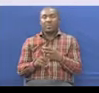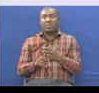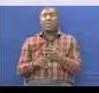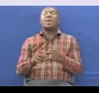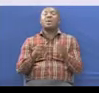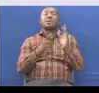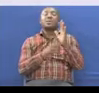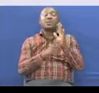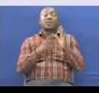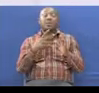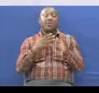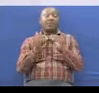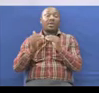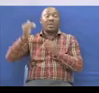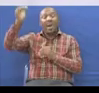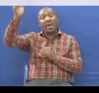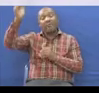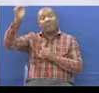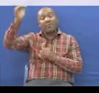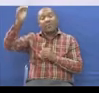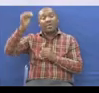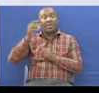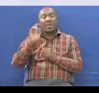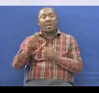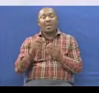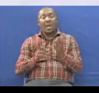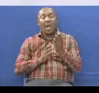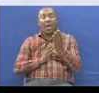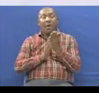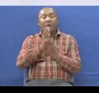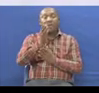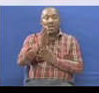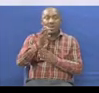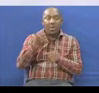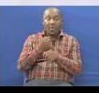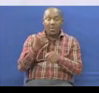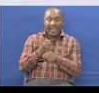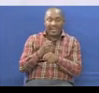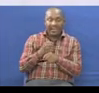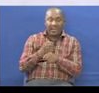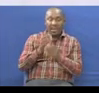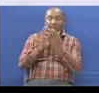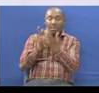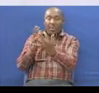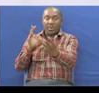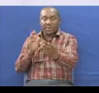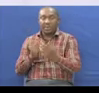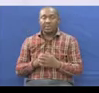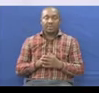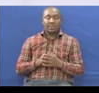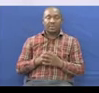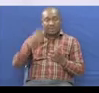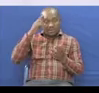65 and above, over the working populations. Now, when we talk about the working populations, are those people